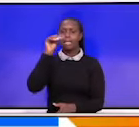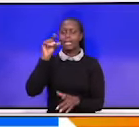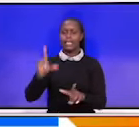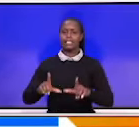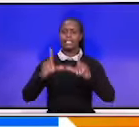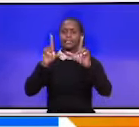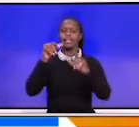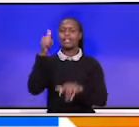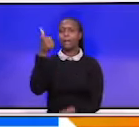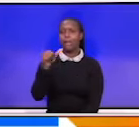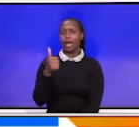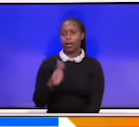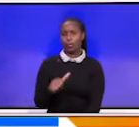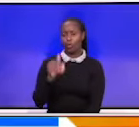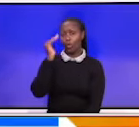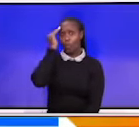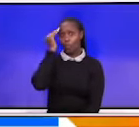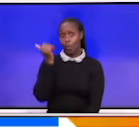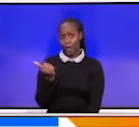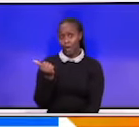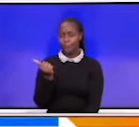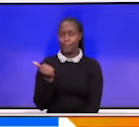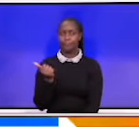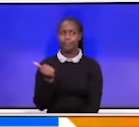certificates because of